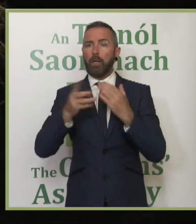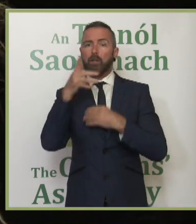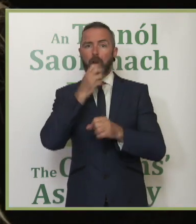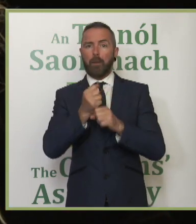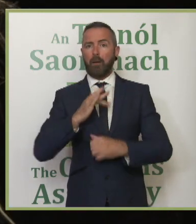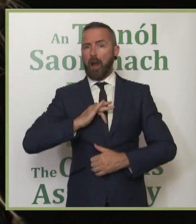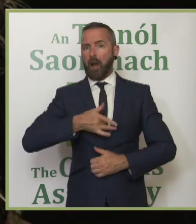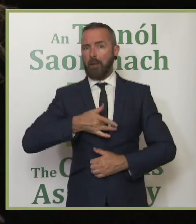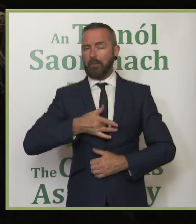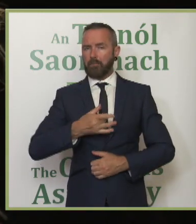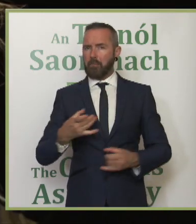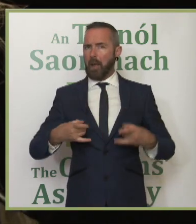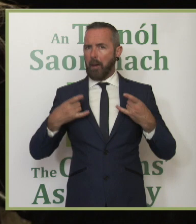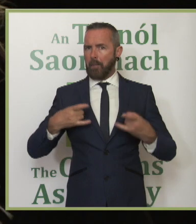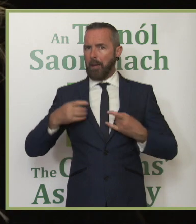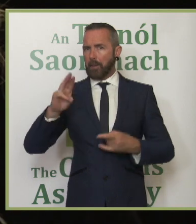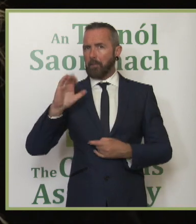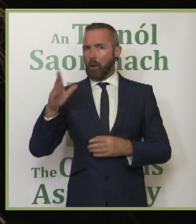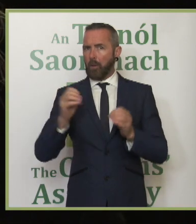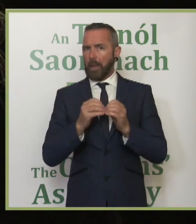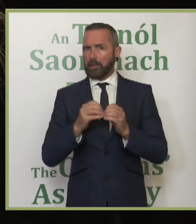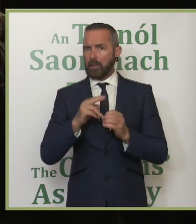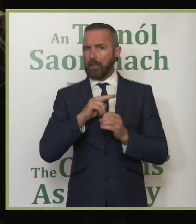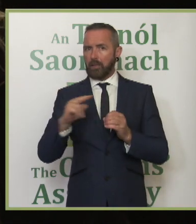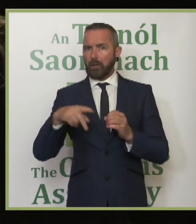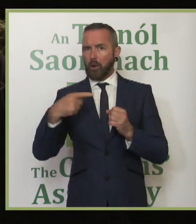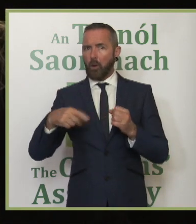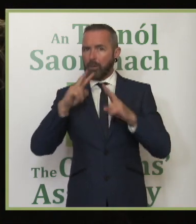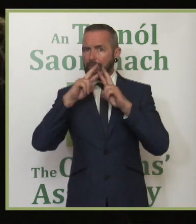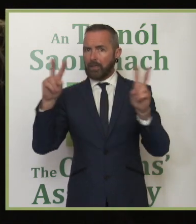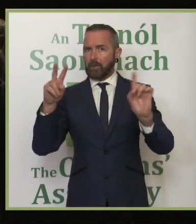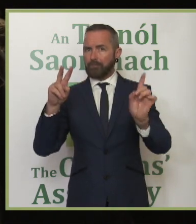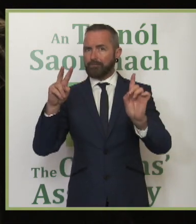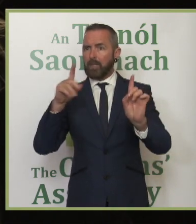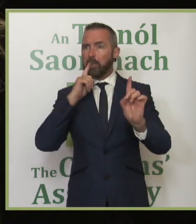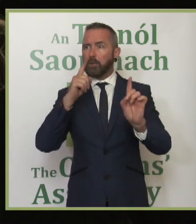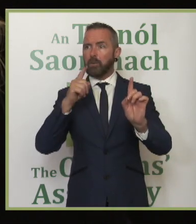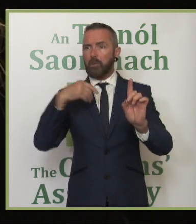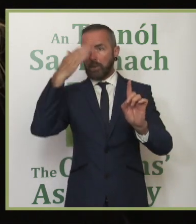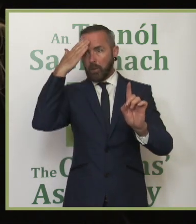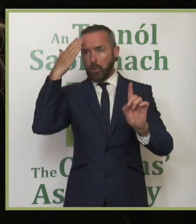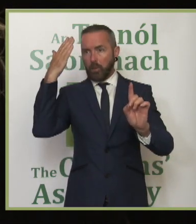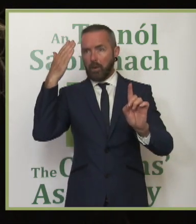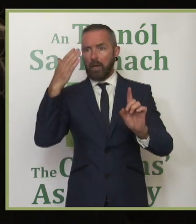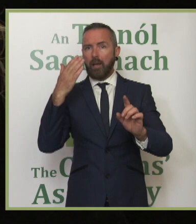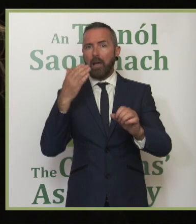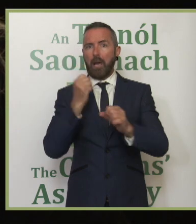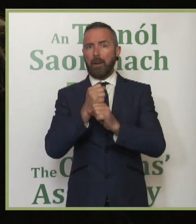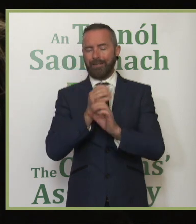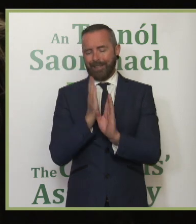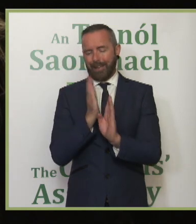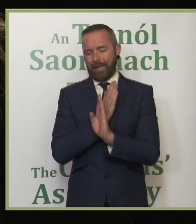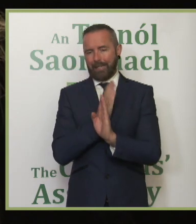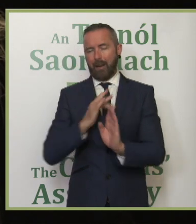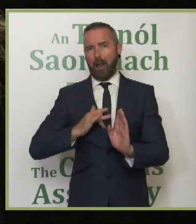Paul mentioned it, they're not always visible harms, but we're starting to get to know that literature that talks about the hidden harms